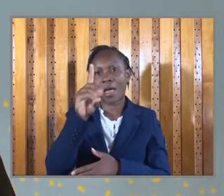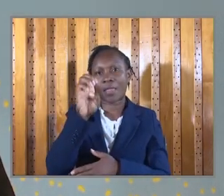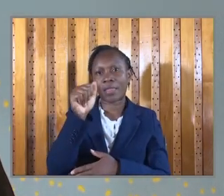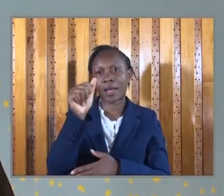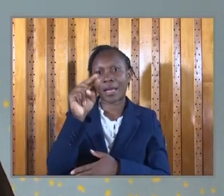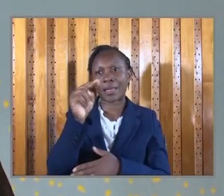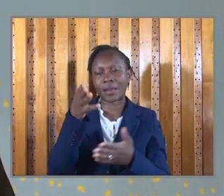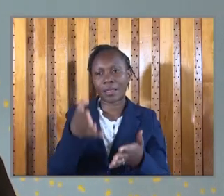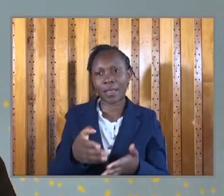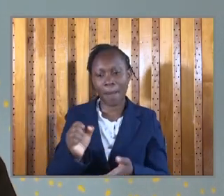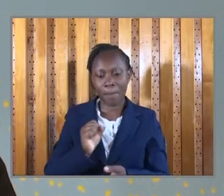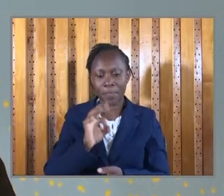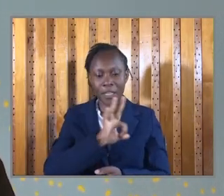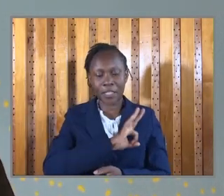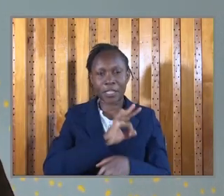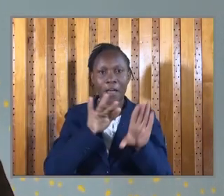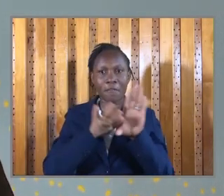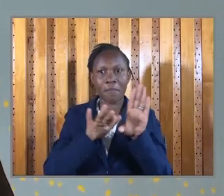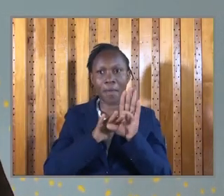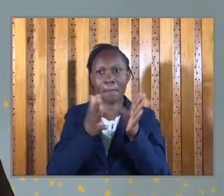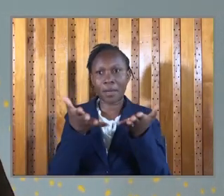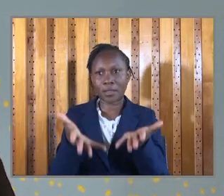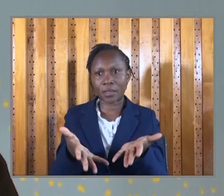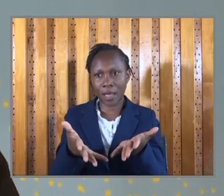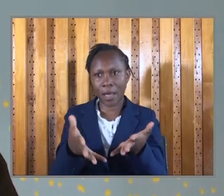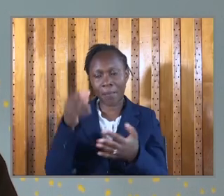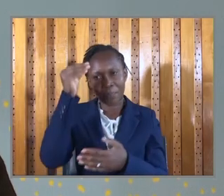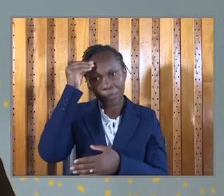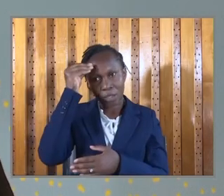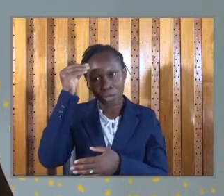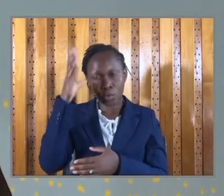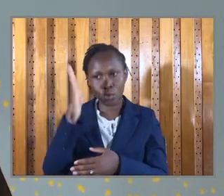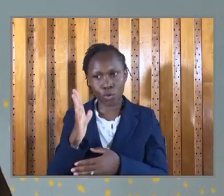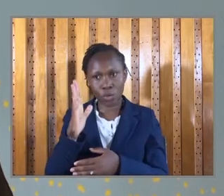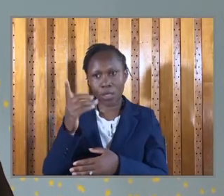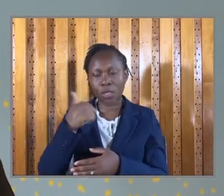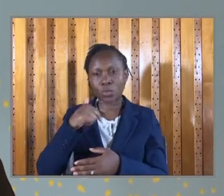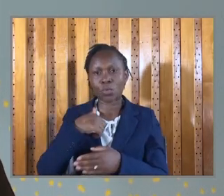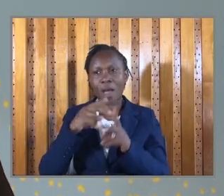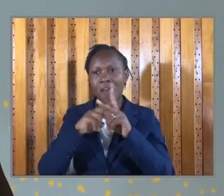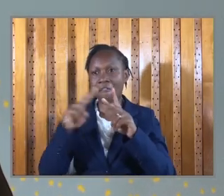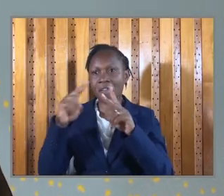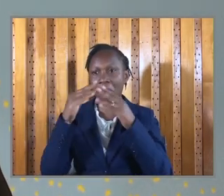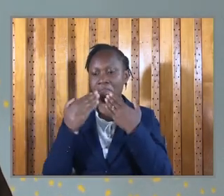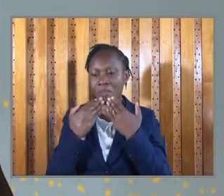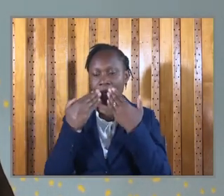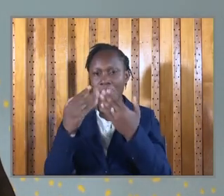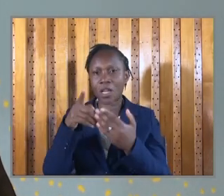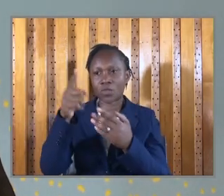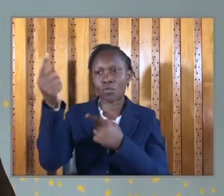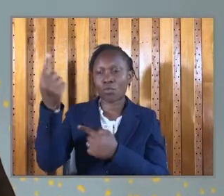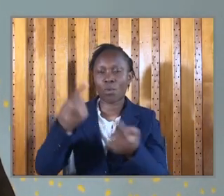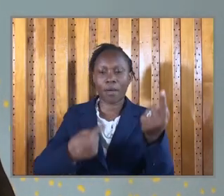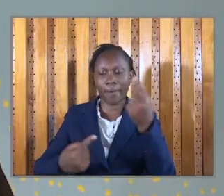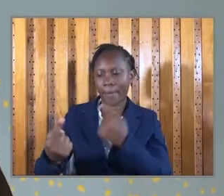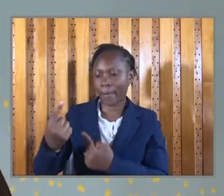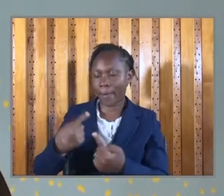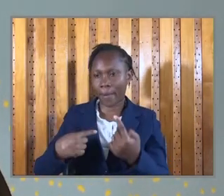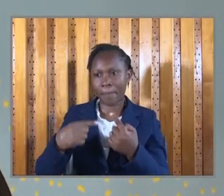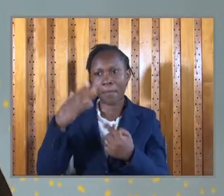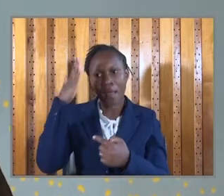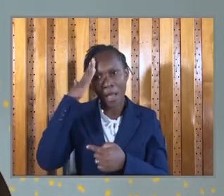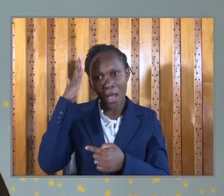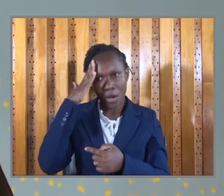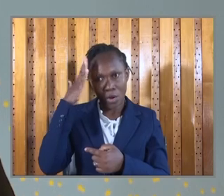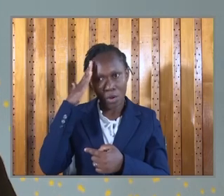staff members who are here, our students, we are so, so grateful that you are able to come, and I know that there could be